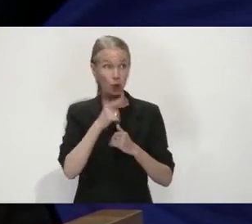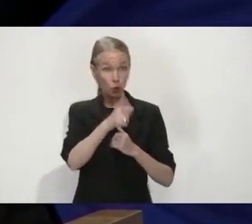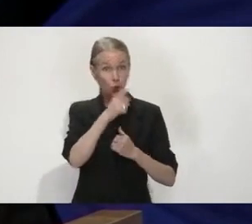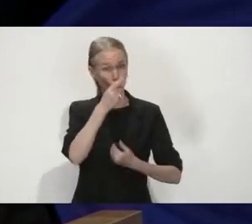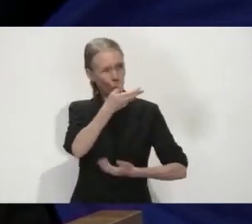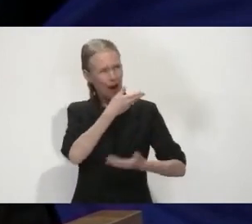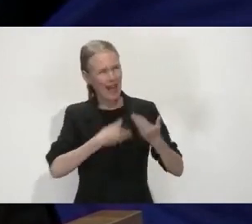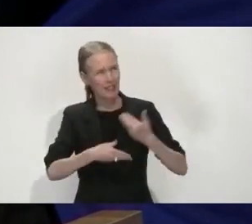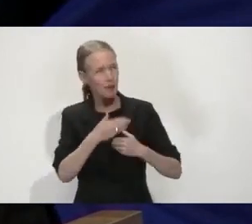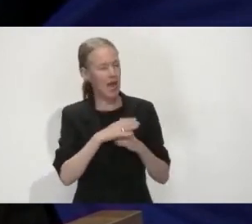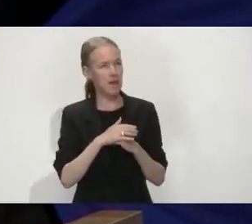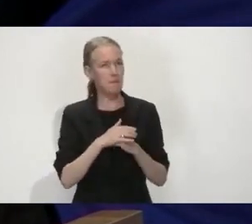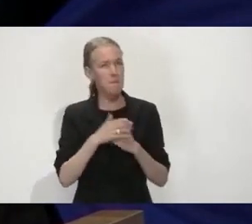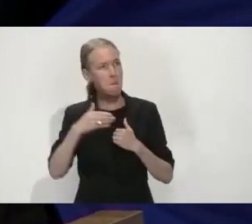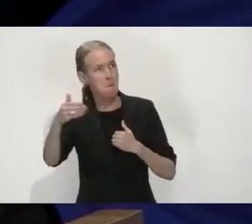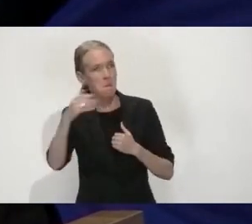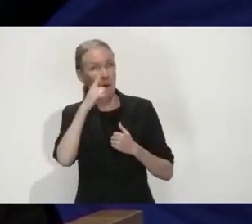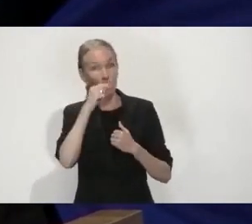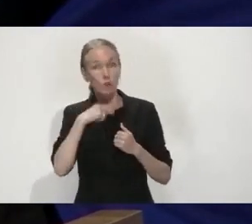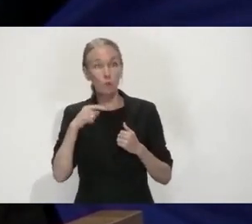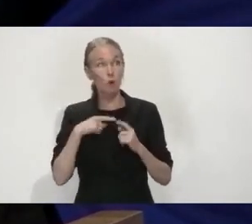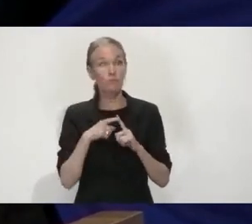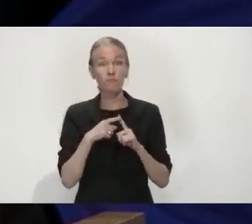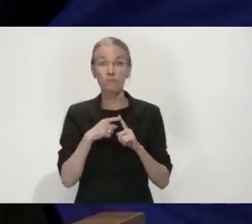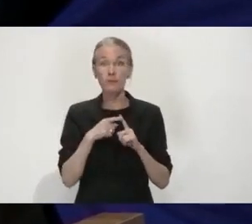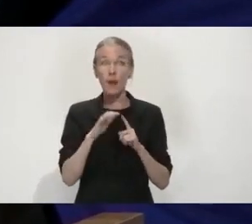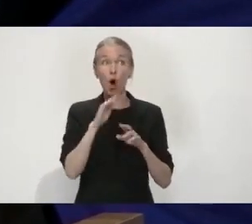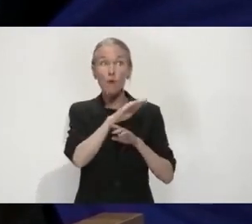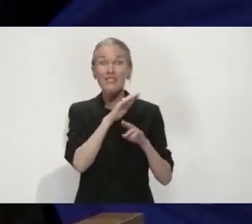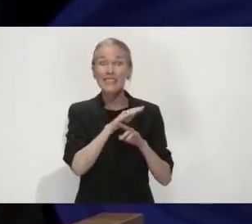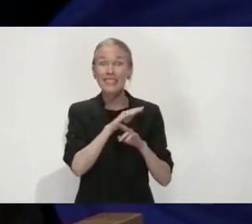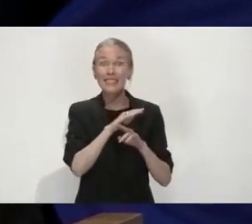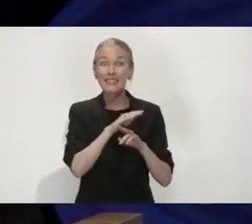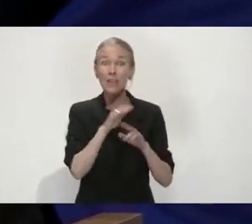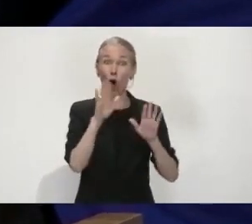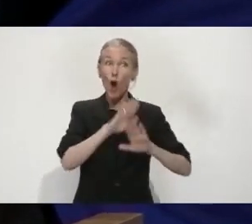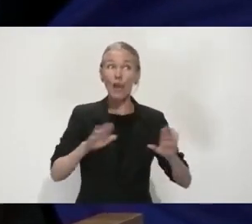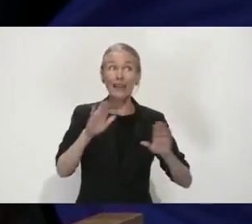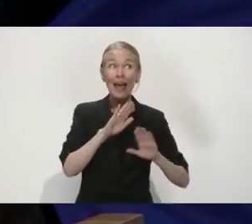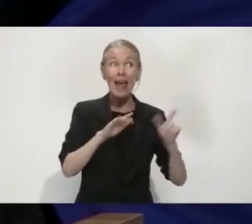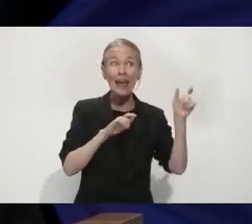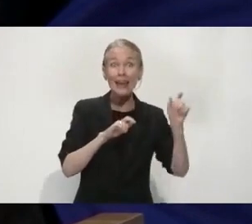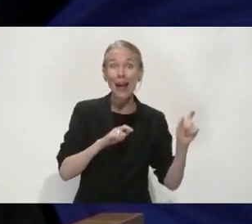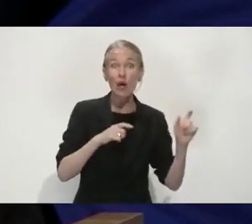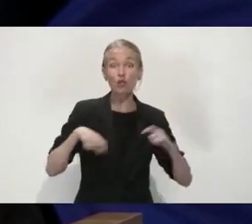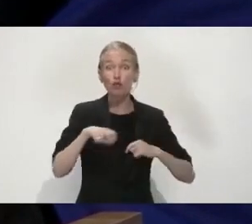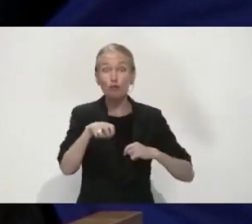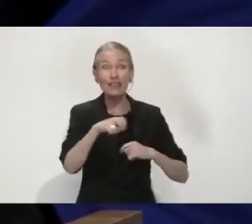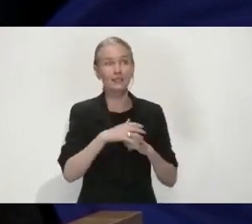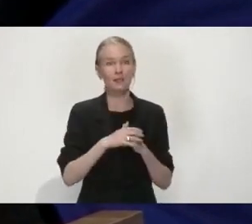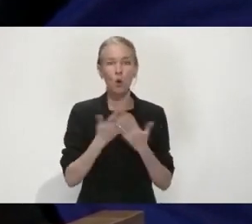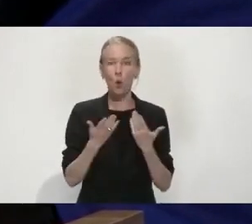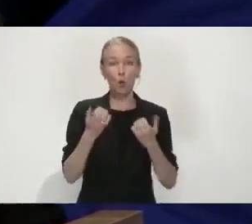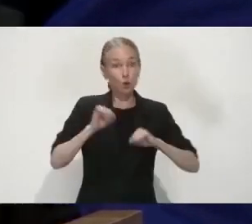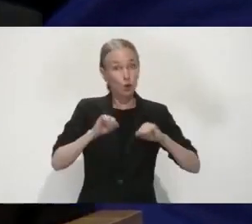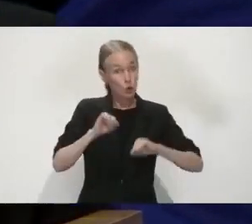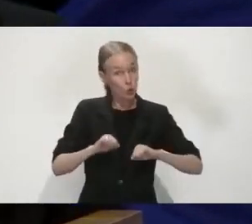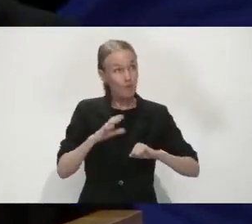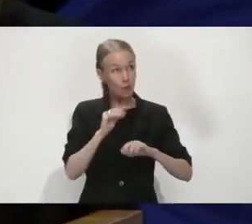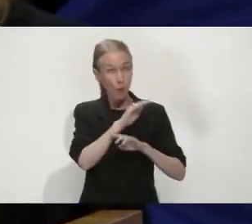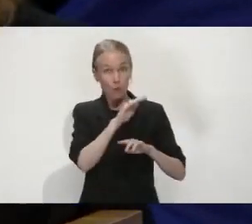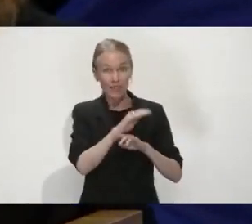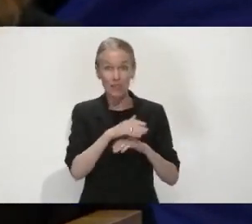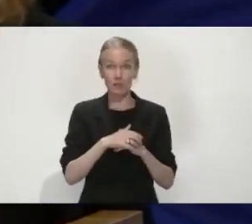term tourists and students, and whether you are at all looking at perhaps getting them to test before they come and looking at